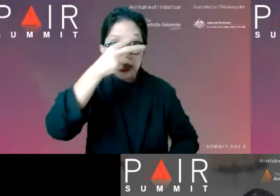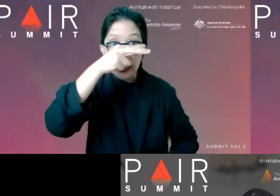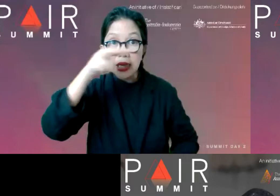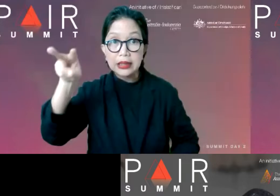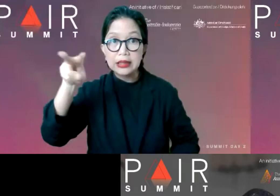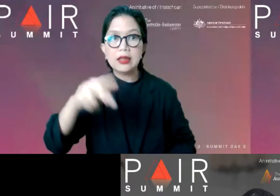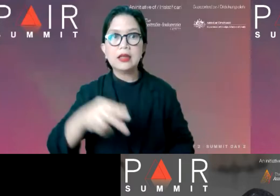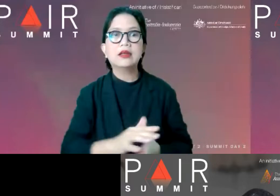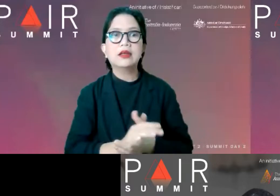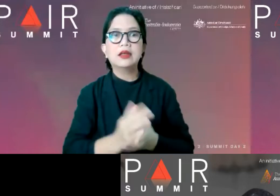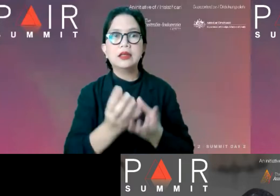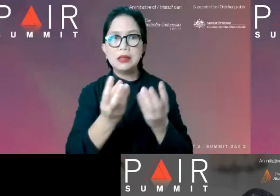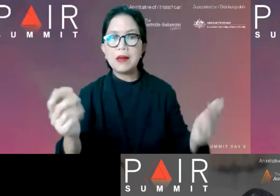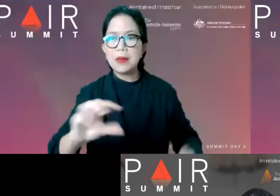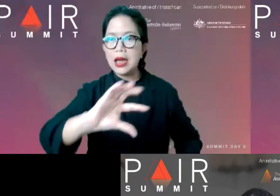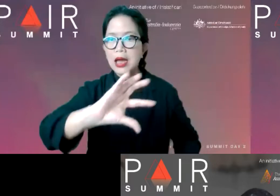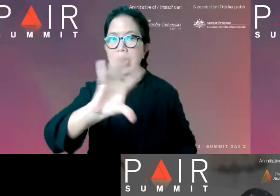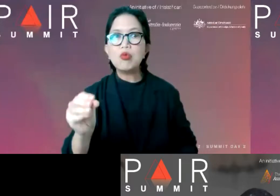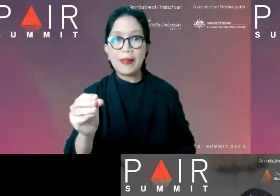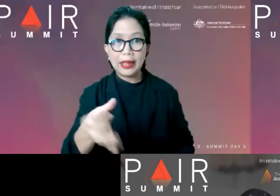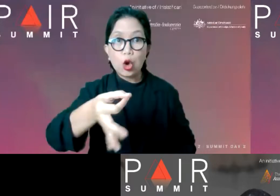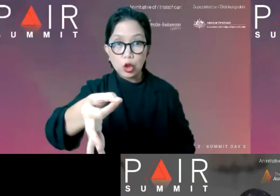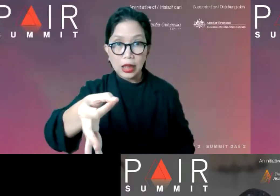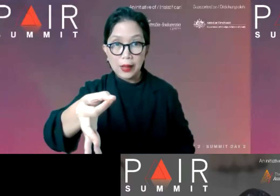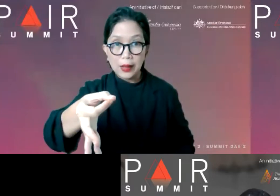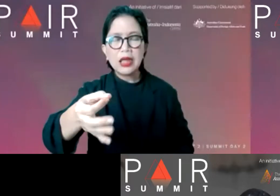effective and in pushing forward